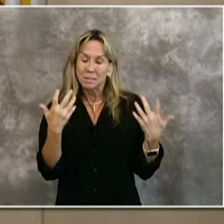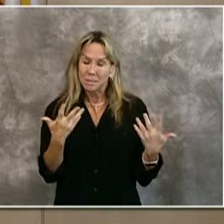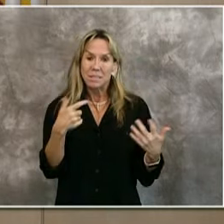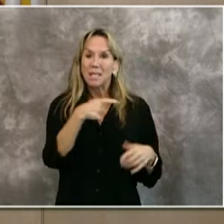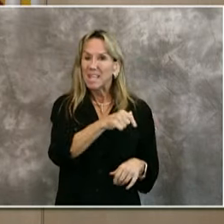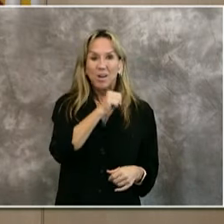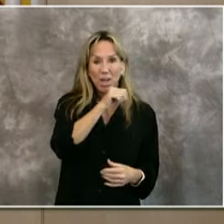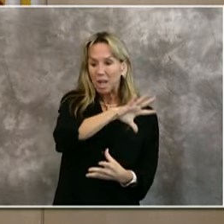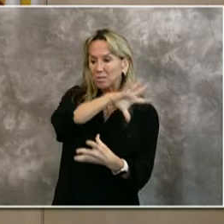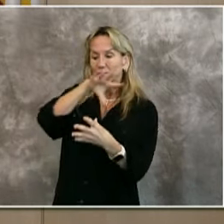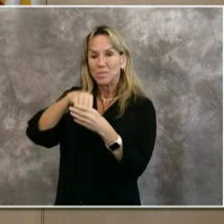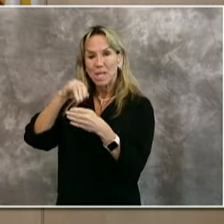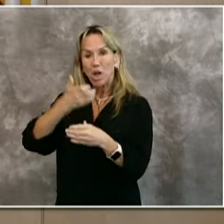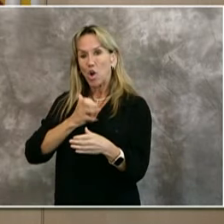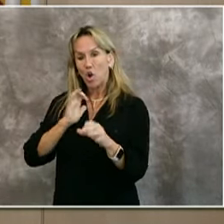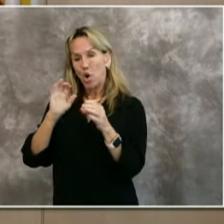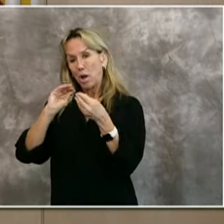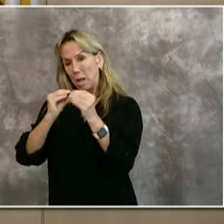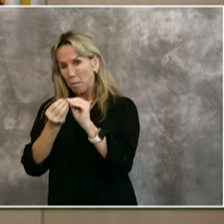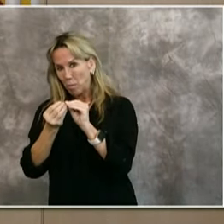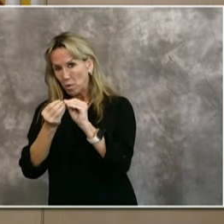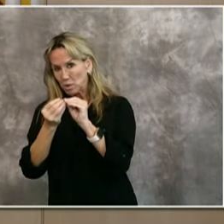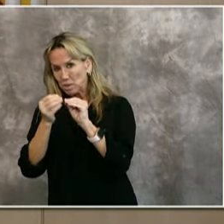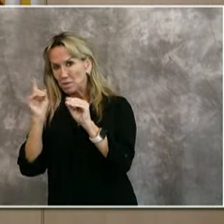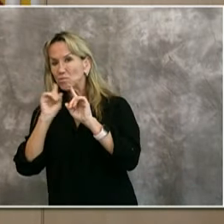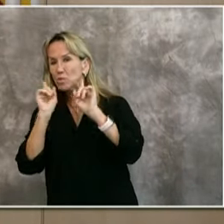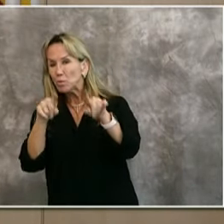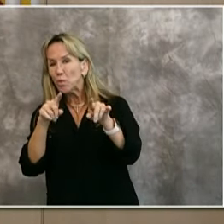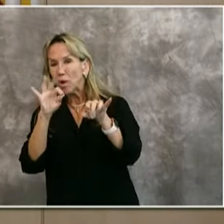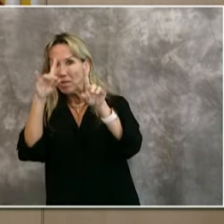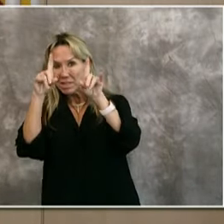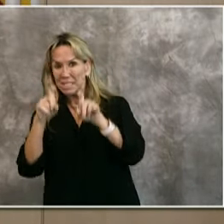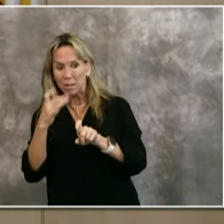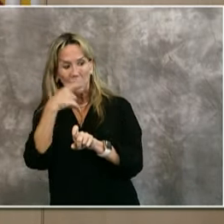the overall number of tests. So again,